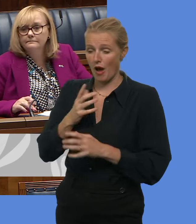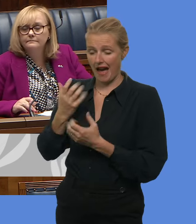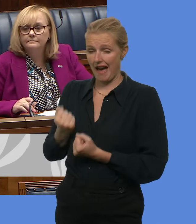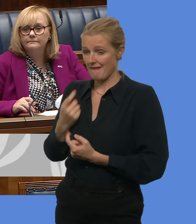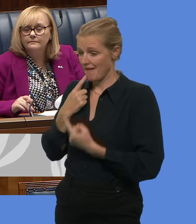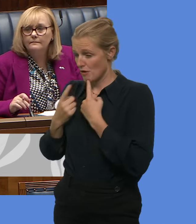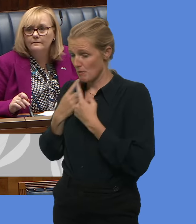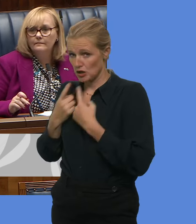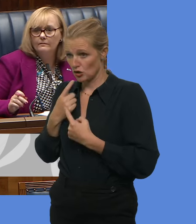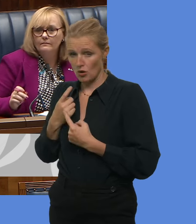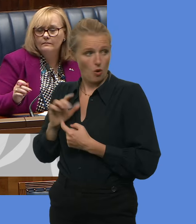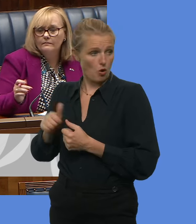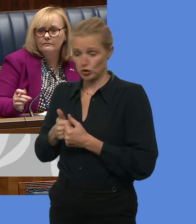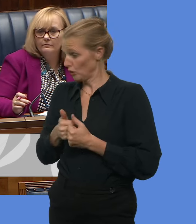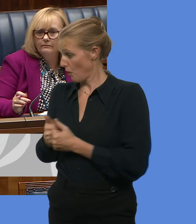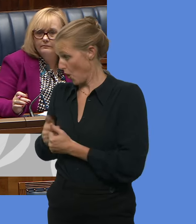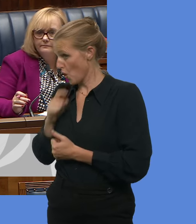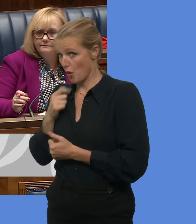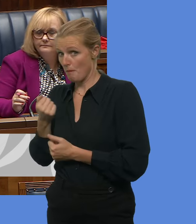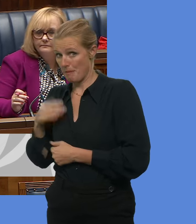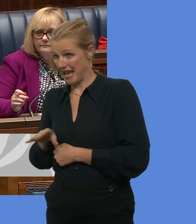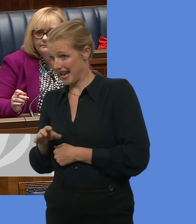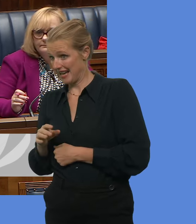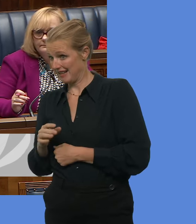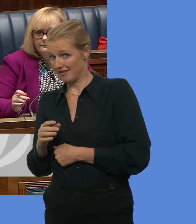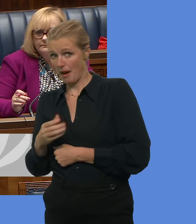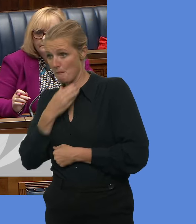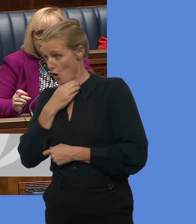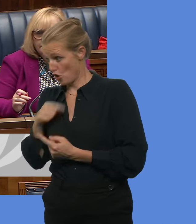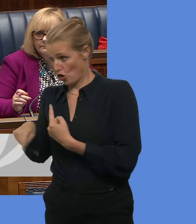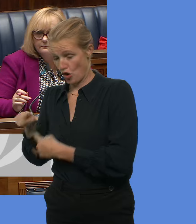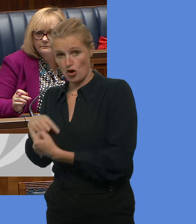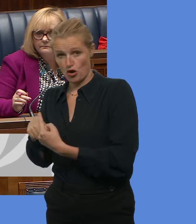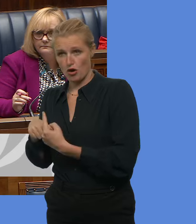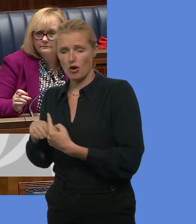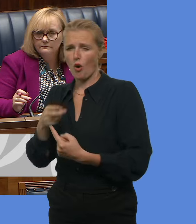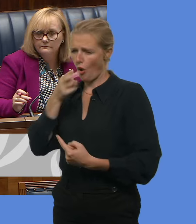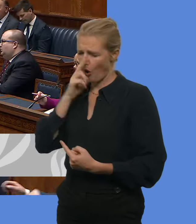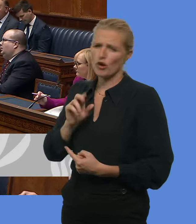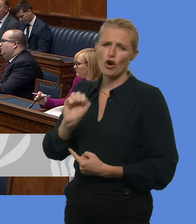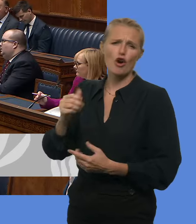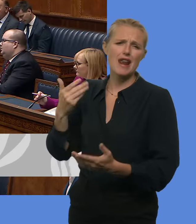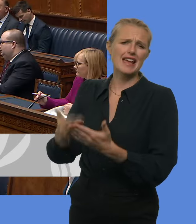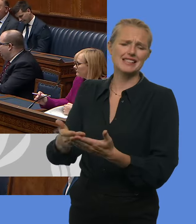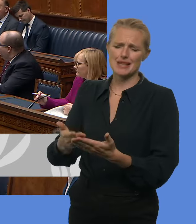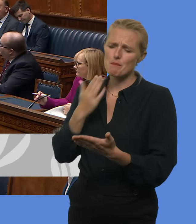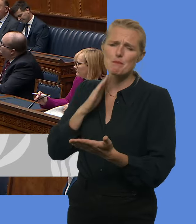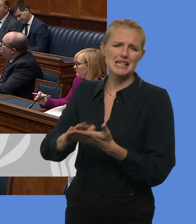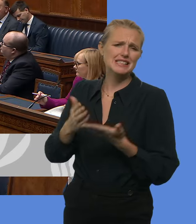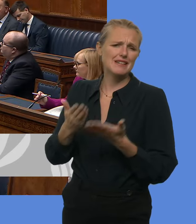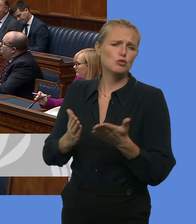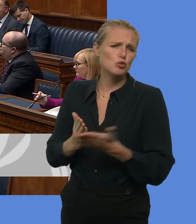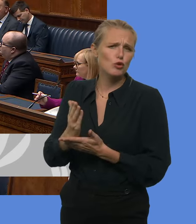support those who carried out those acts finally honour her legacy and give truth and justice Minister. to those families?